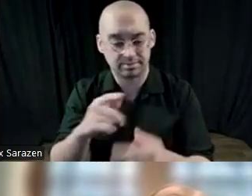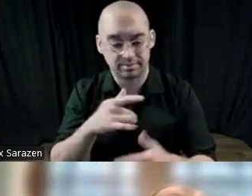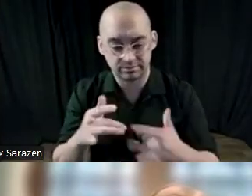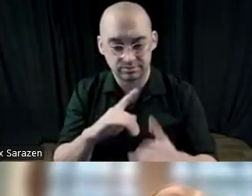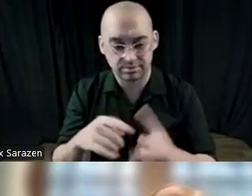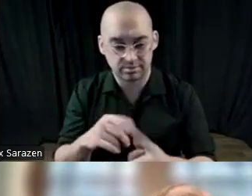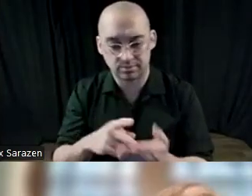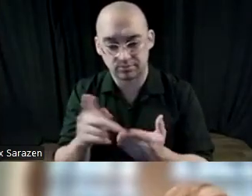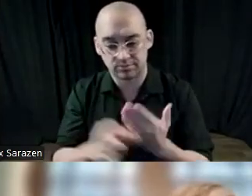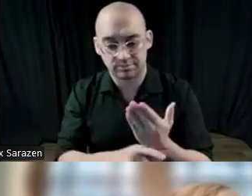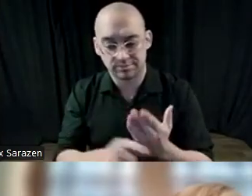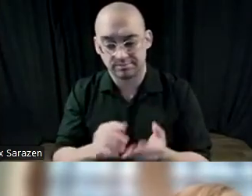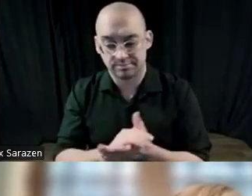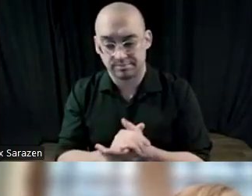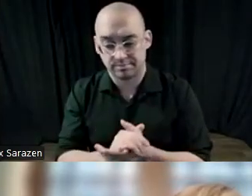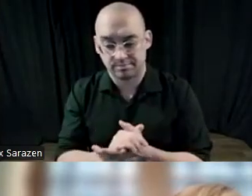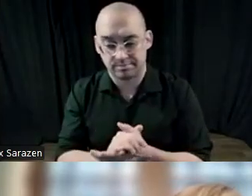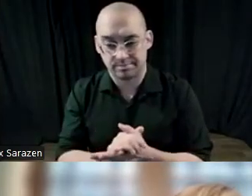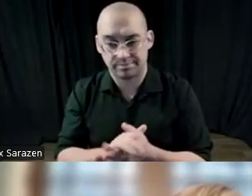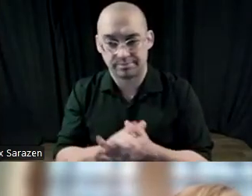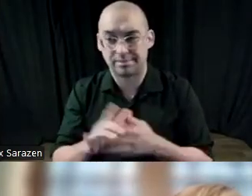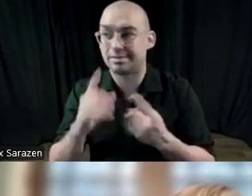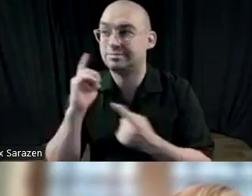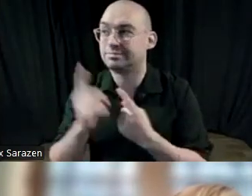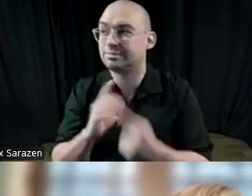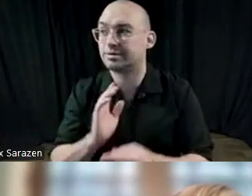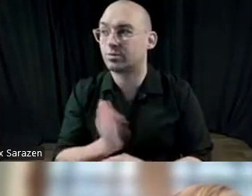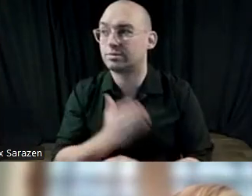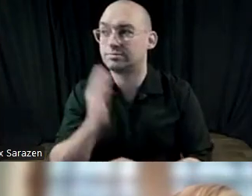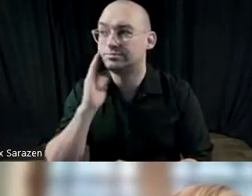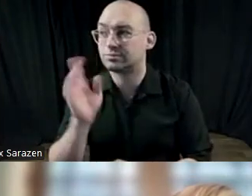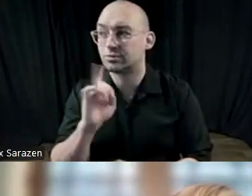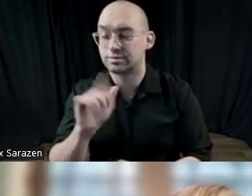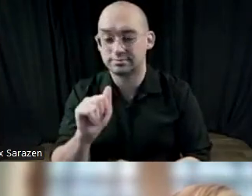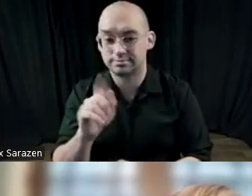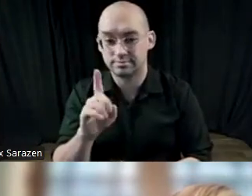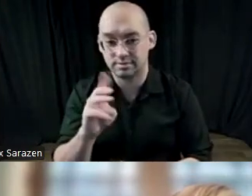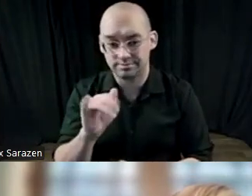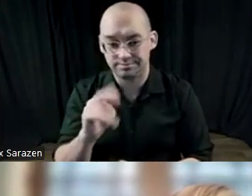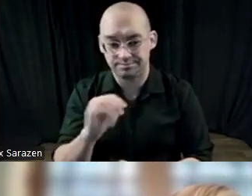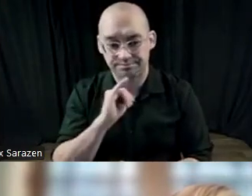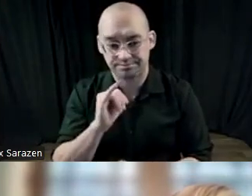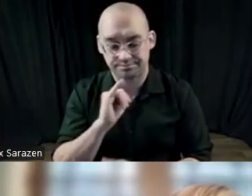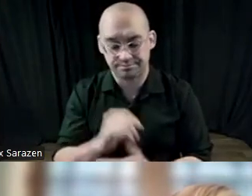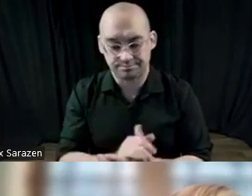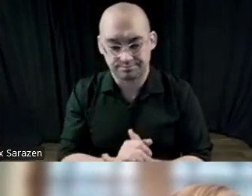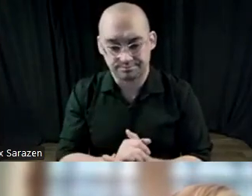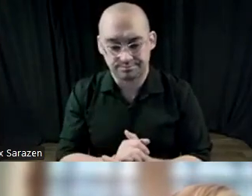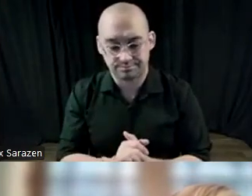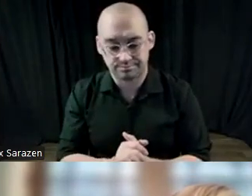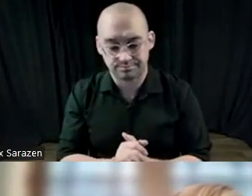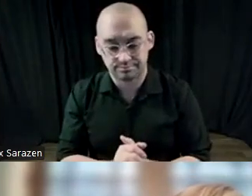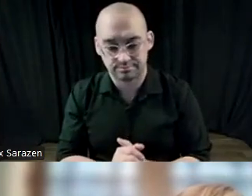That I think we know where the administration is on it, and it's just work